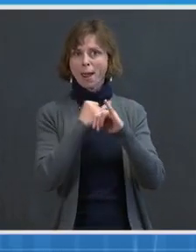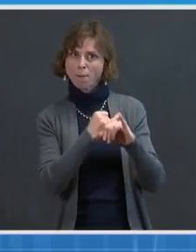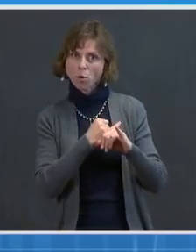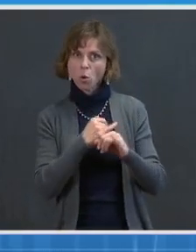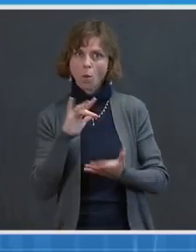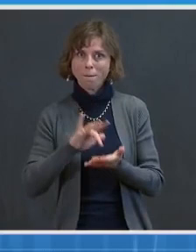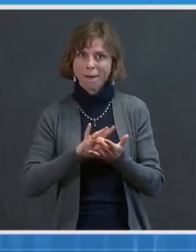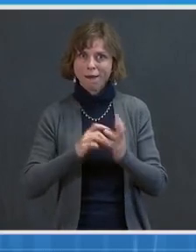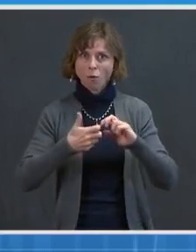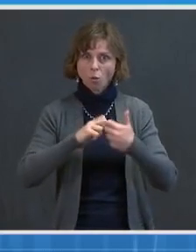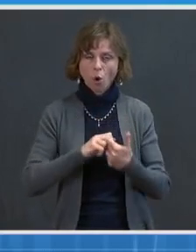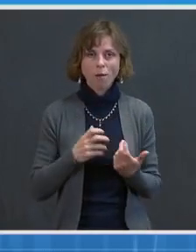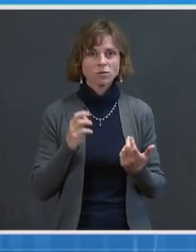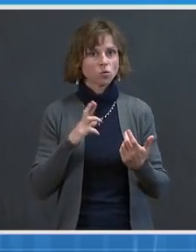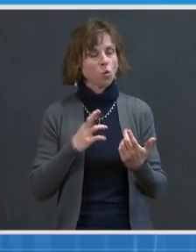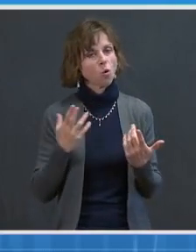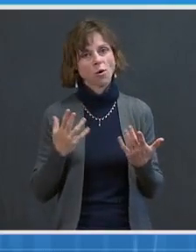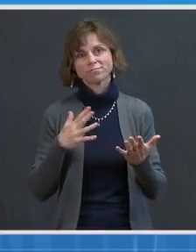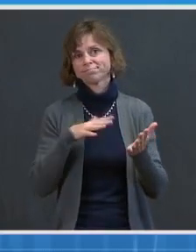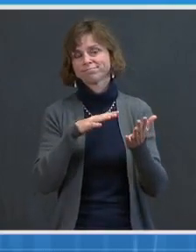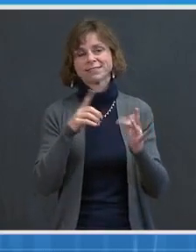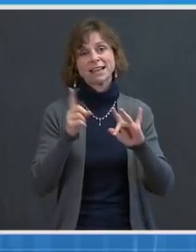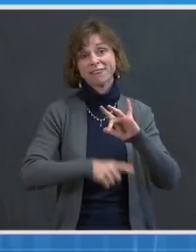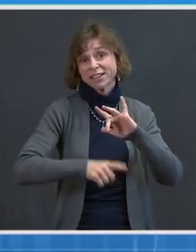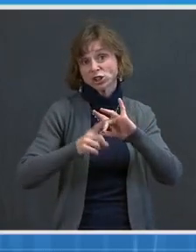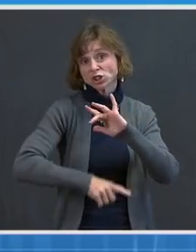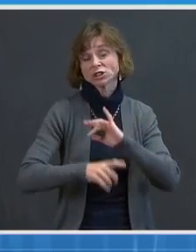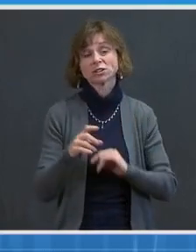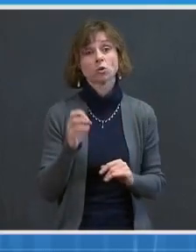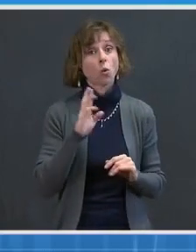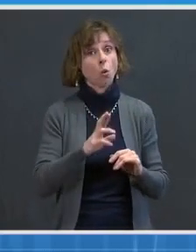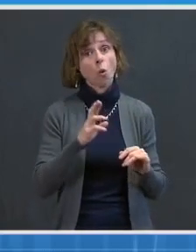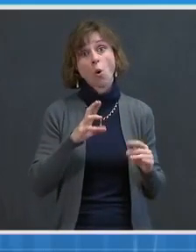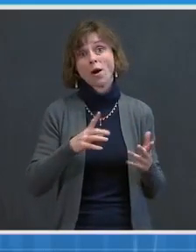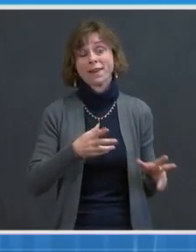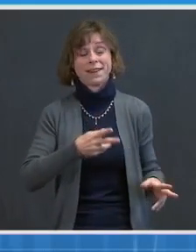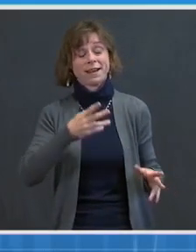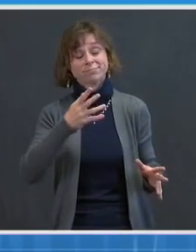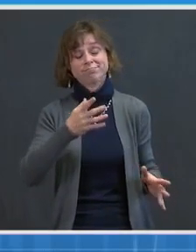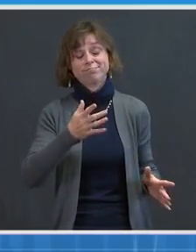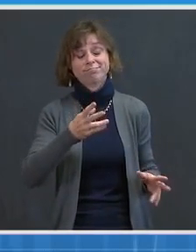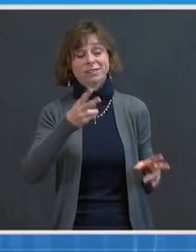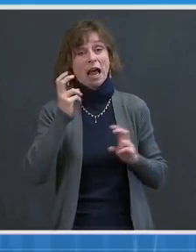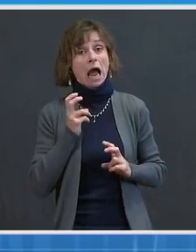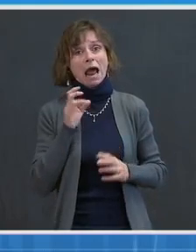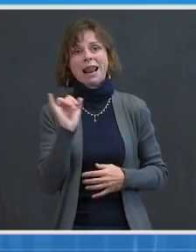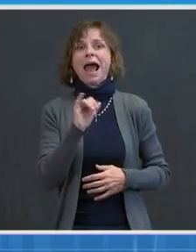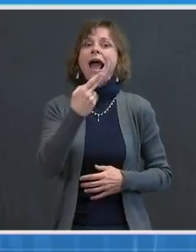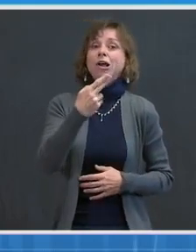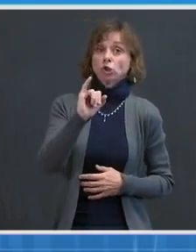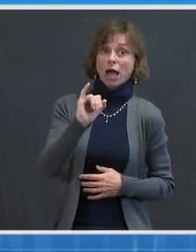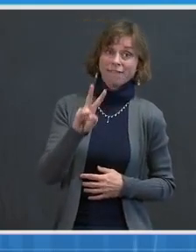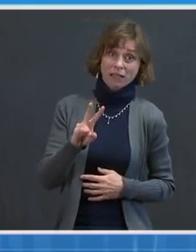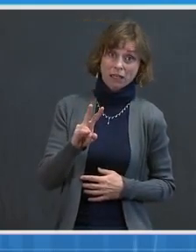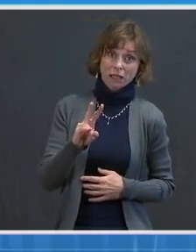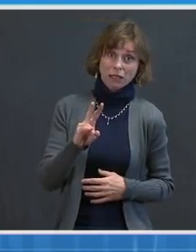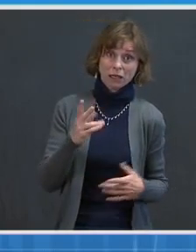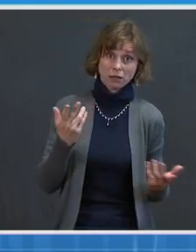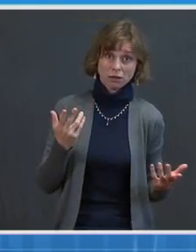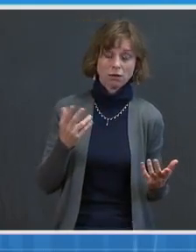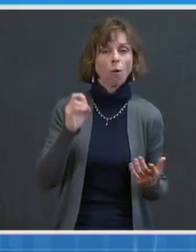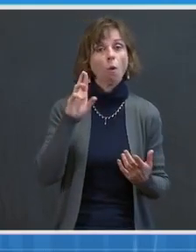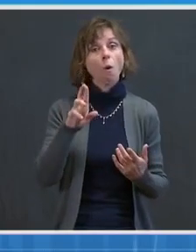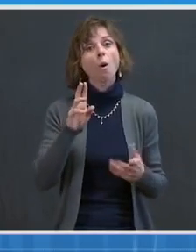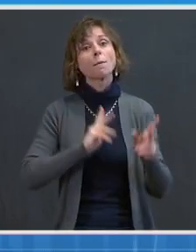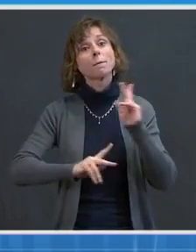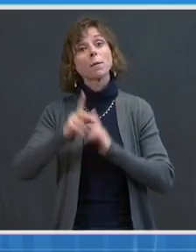primary immunodeficiencies or acquired immunodeficiencies, such as HIV, or